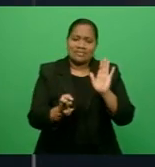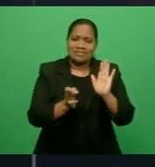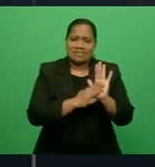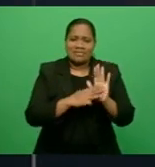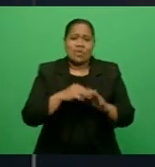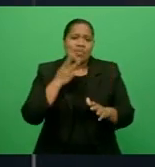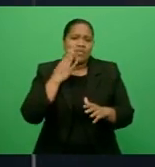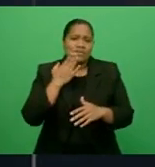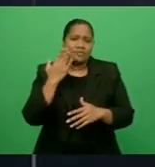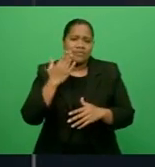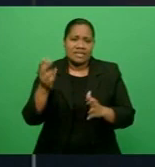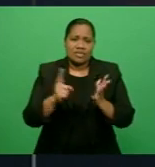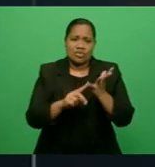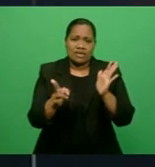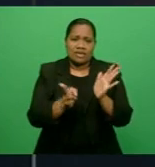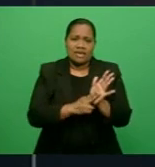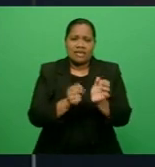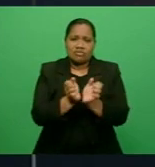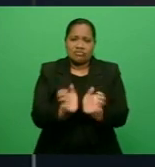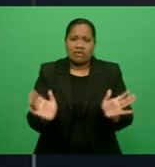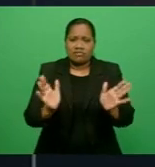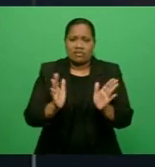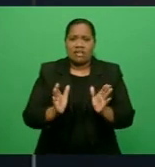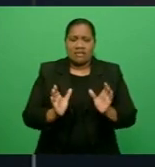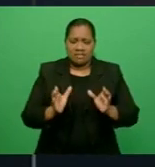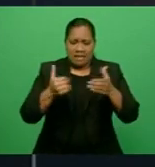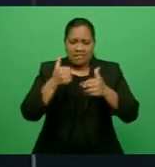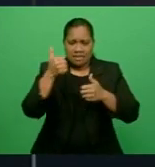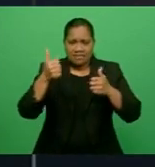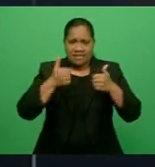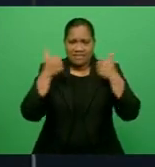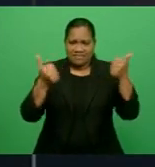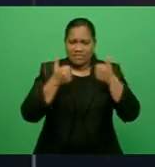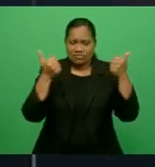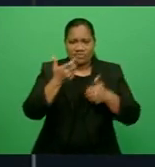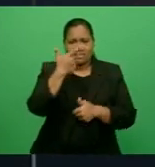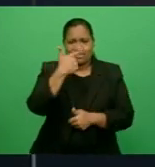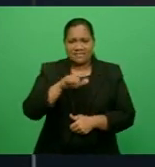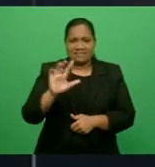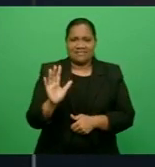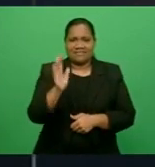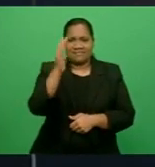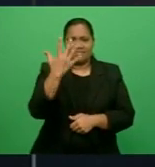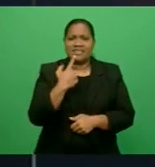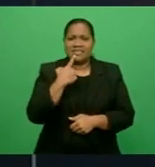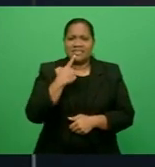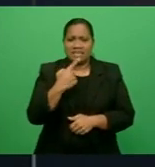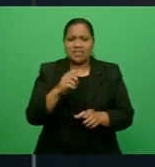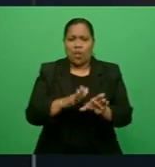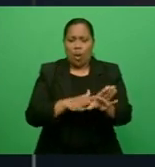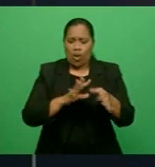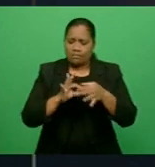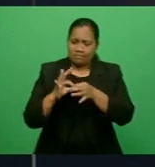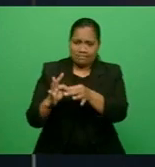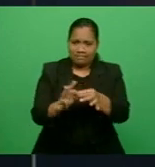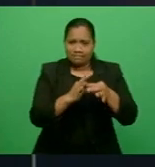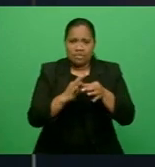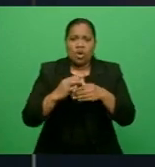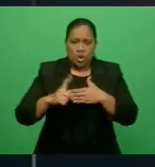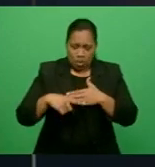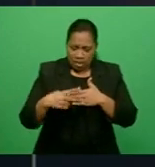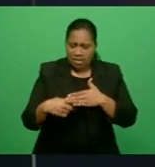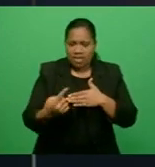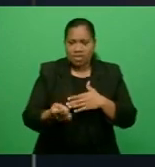speaking at the UN General Assembly's 75th anniversary. He says the long-standing relationship continues and will continue to